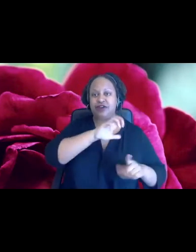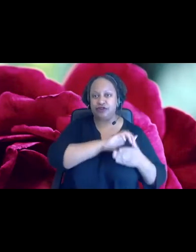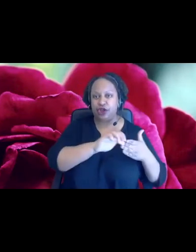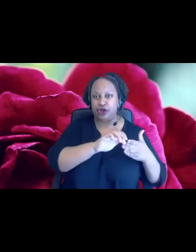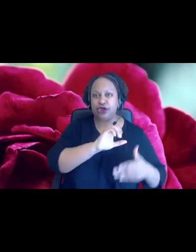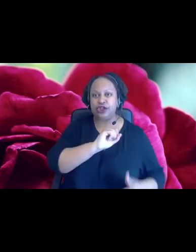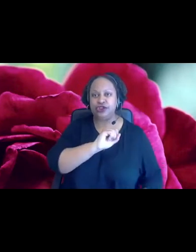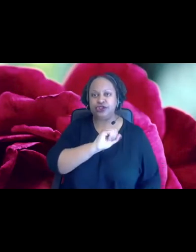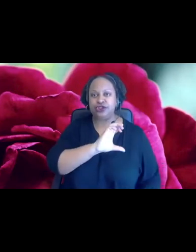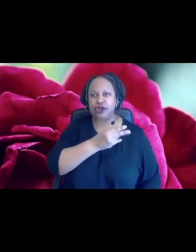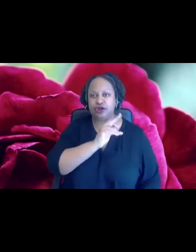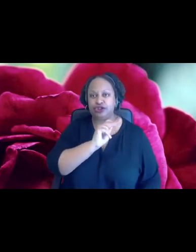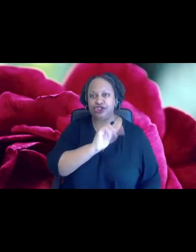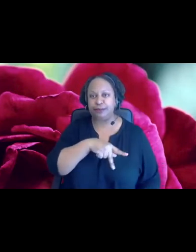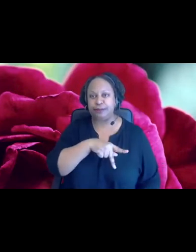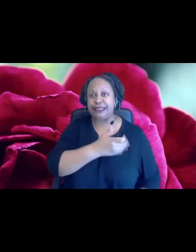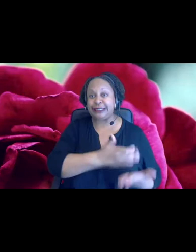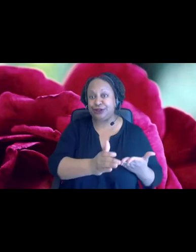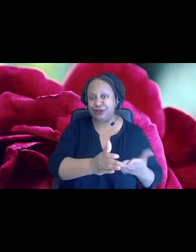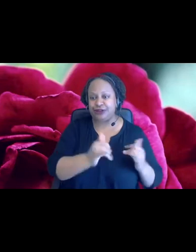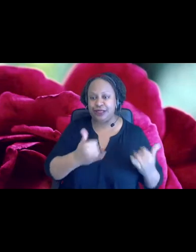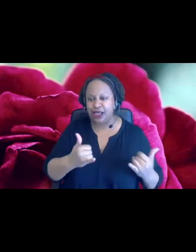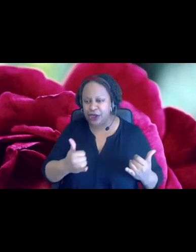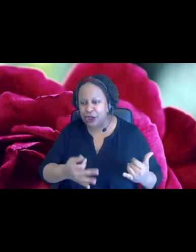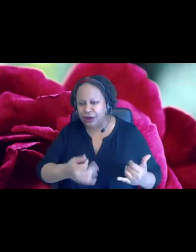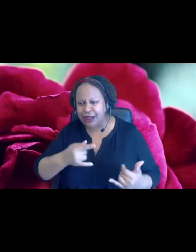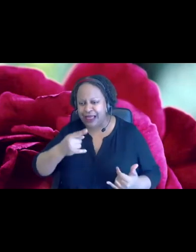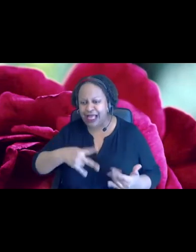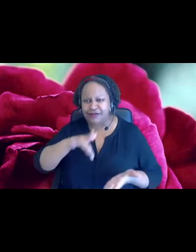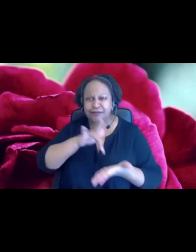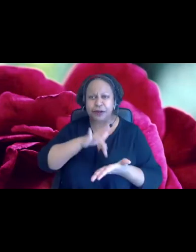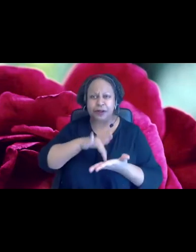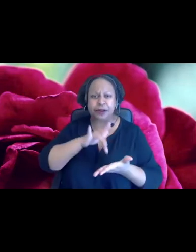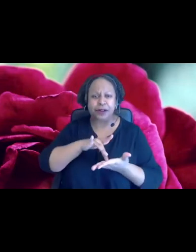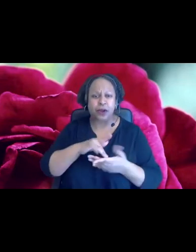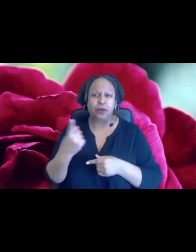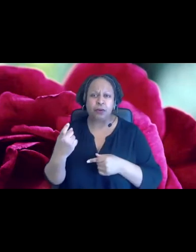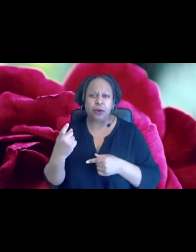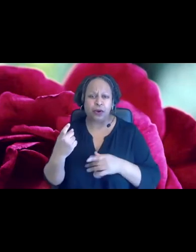already halfway through. Just one more quick item on